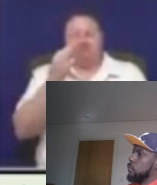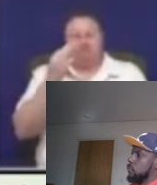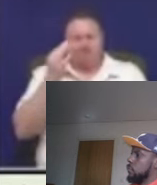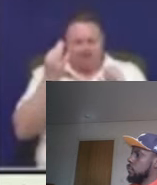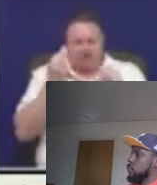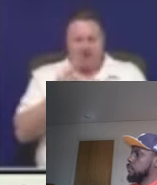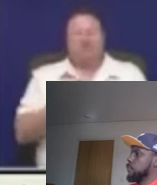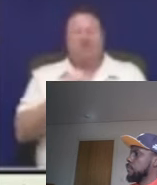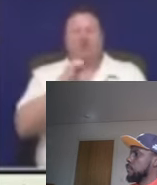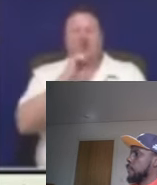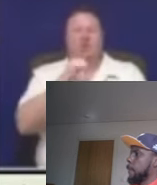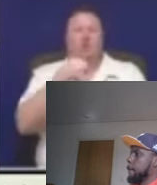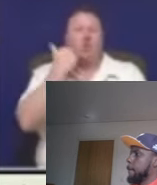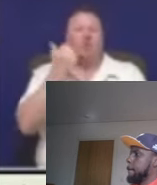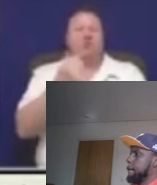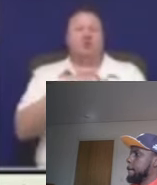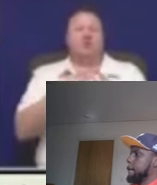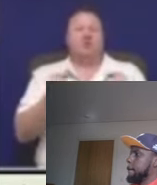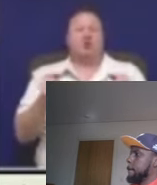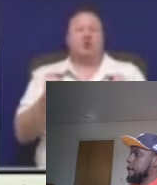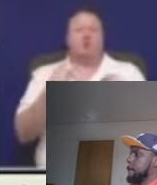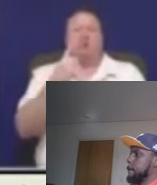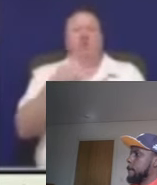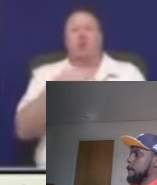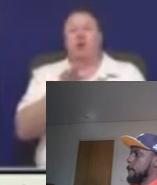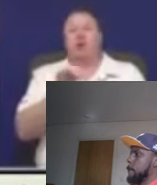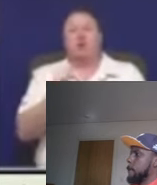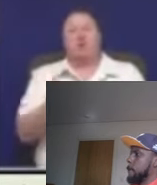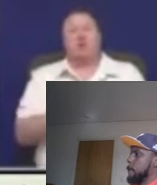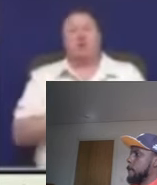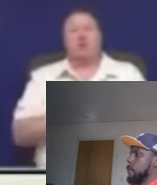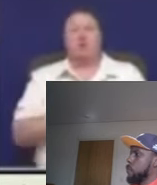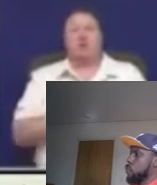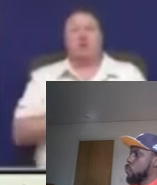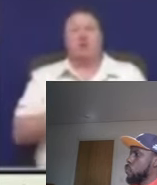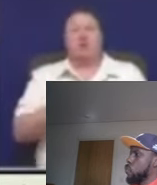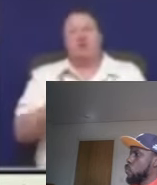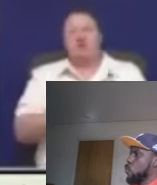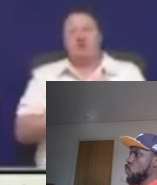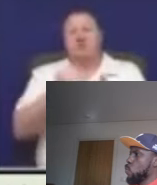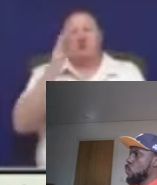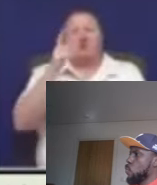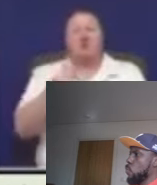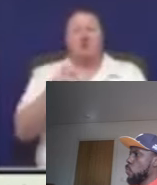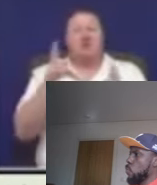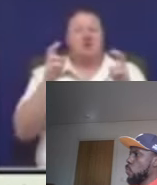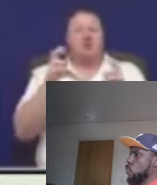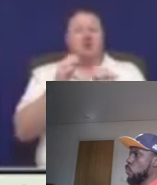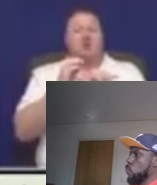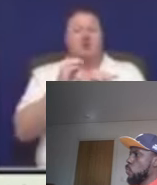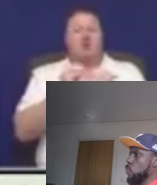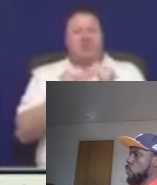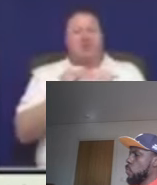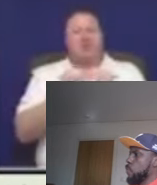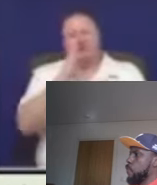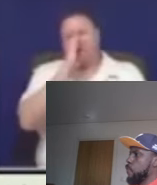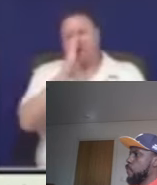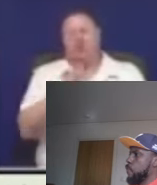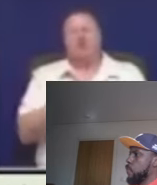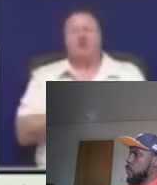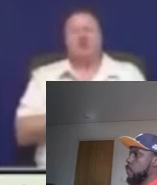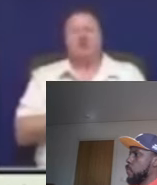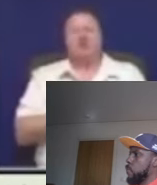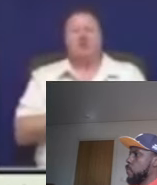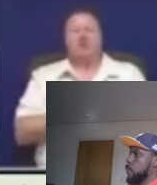committed to ending one way or another. Deputy Speaker, to address these issues directly, we're implementing